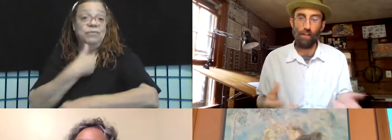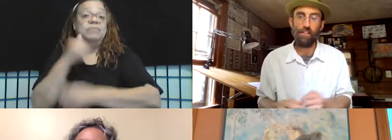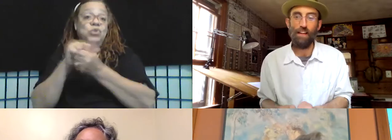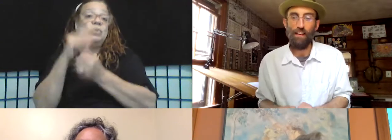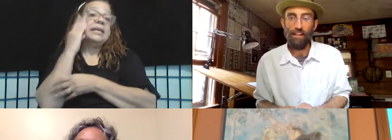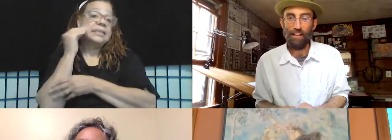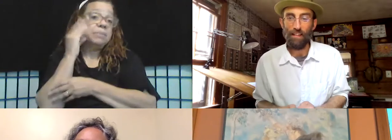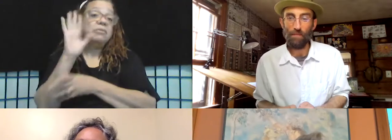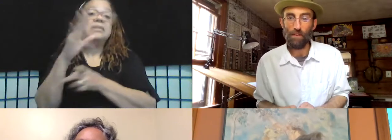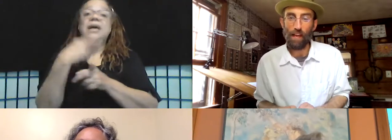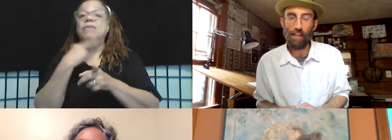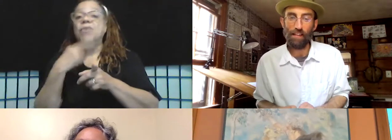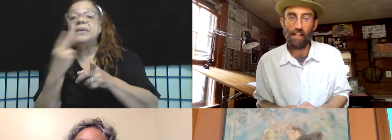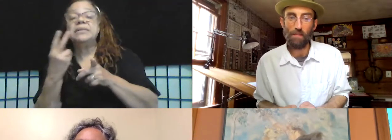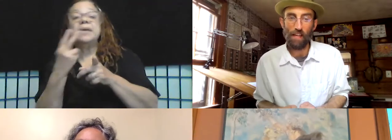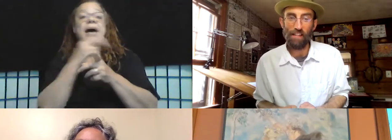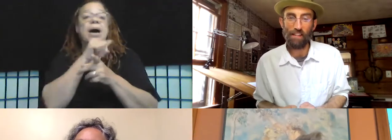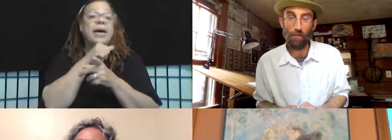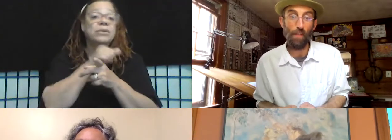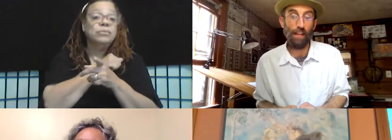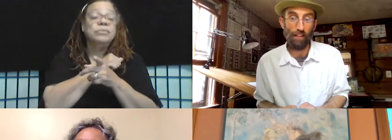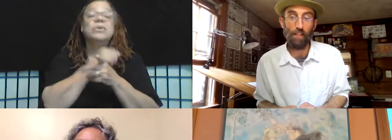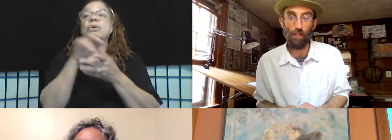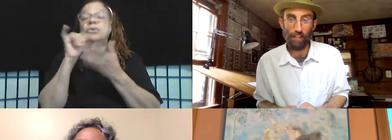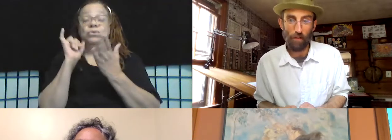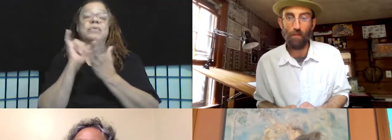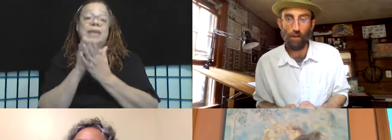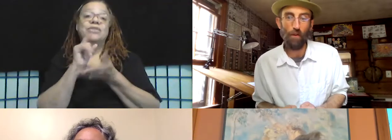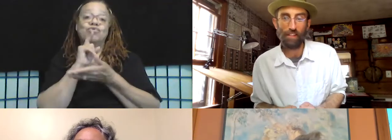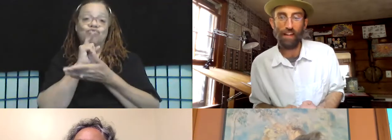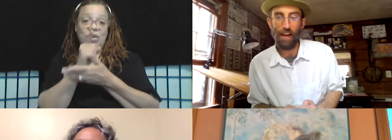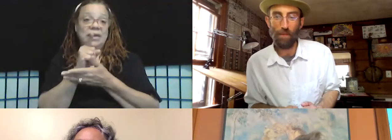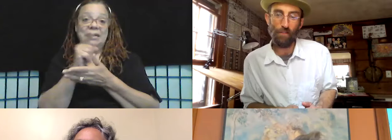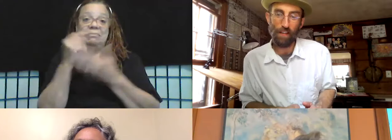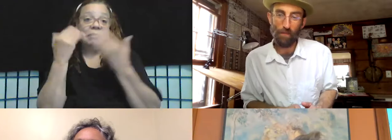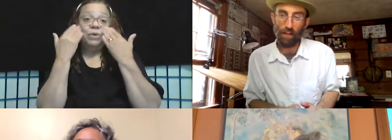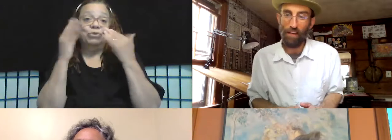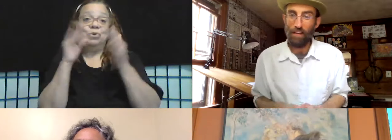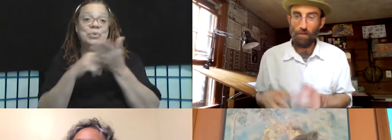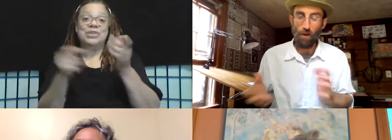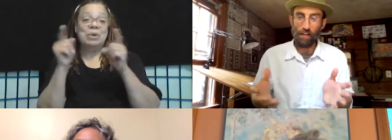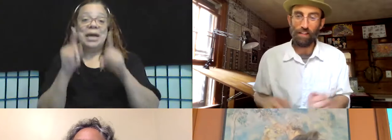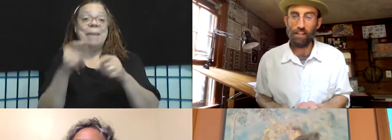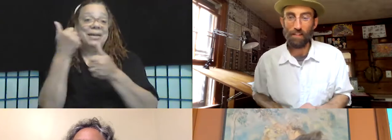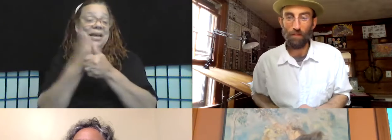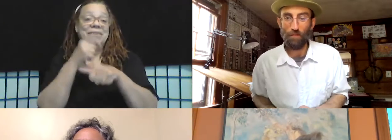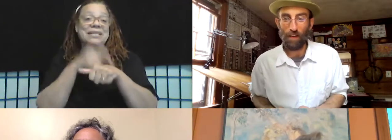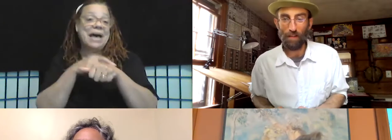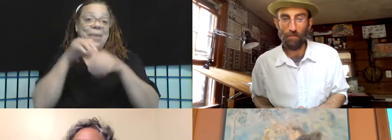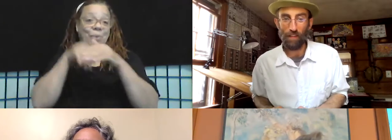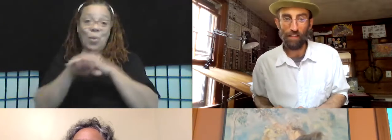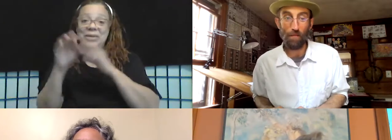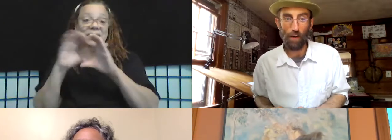experience, our voice. So that to me is, I literally don't know what's going to happen every time I walk into the